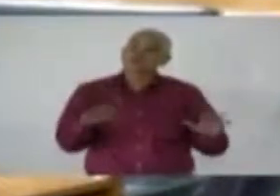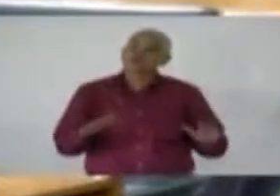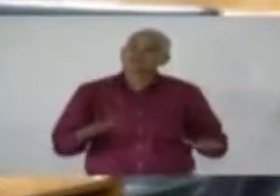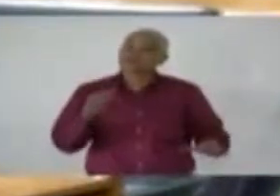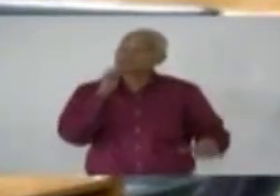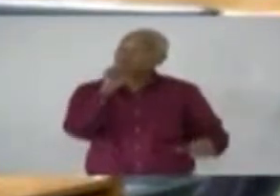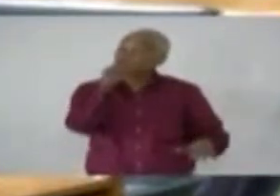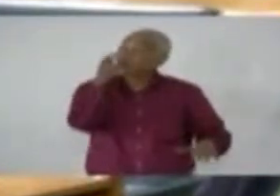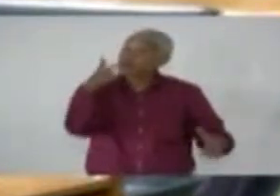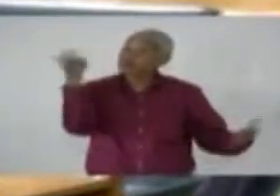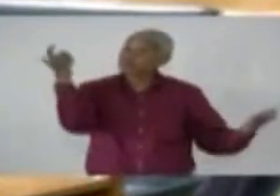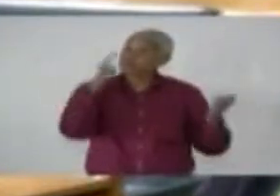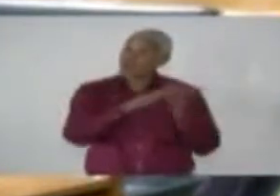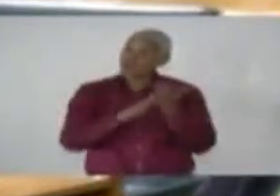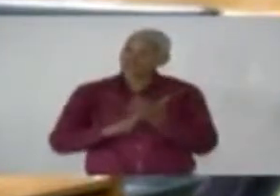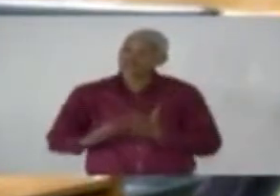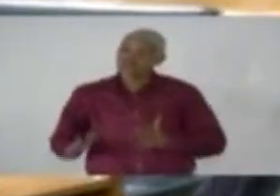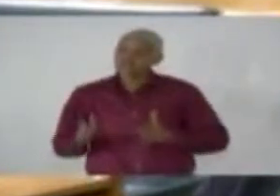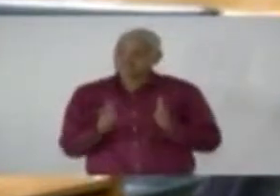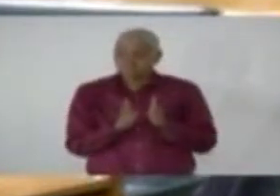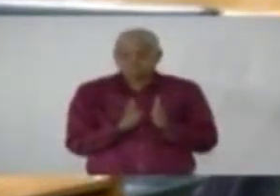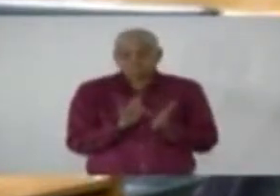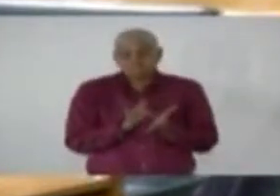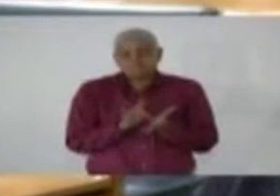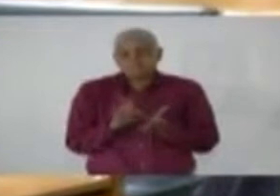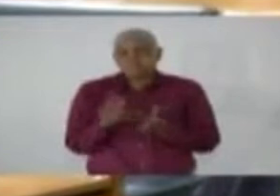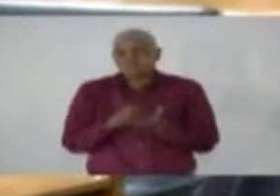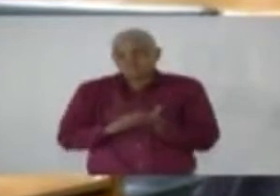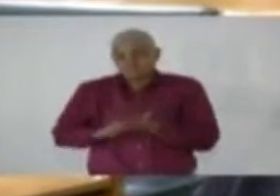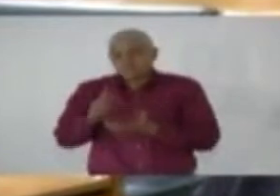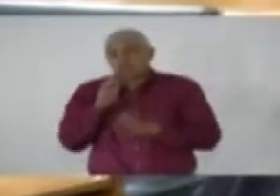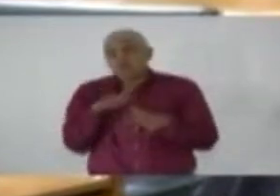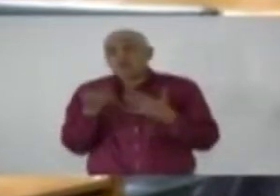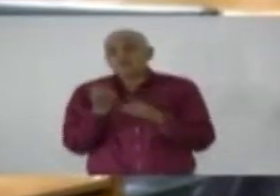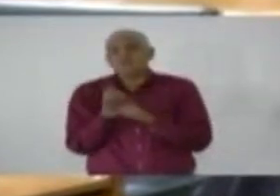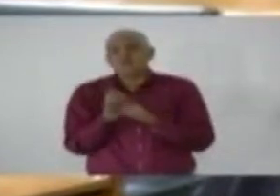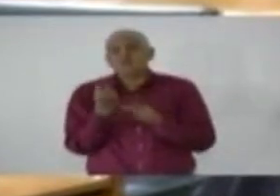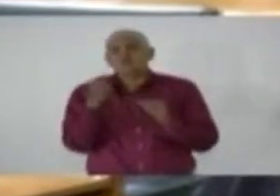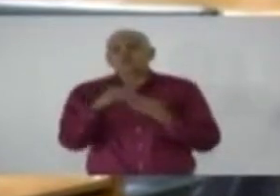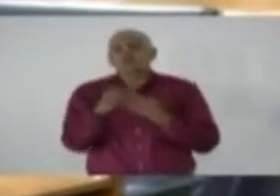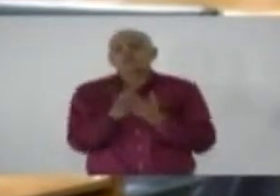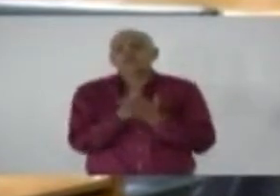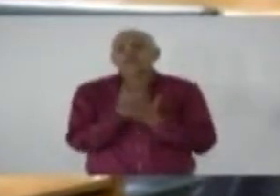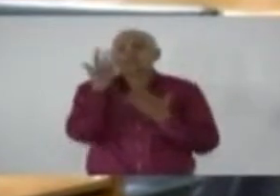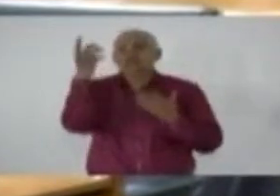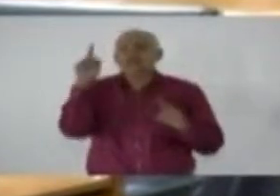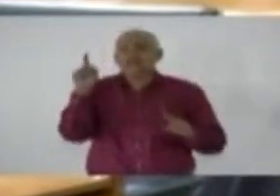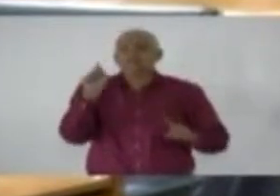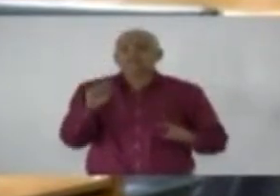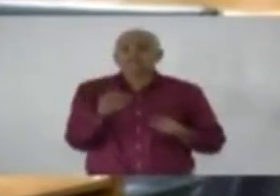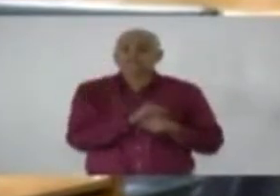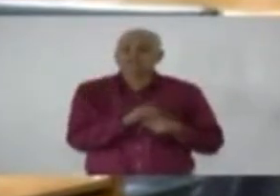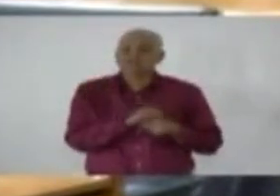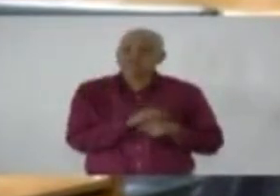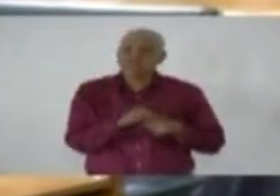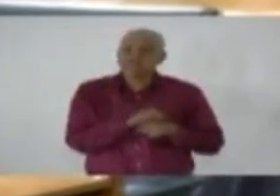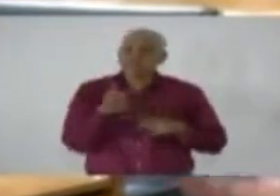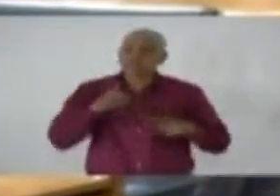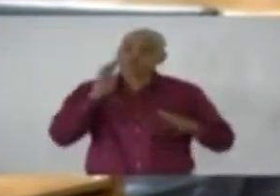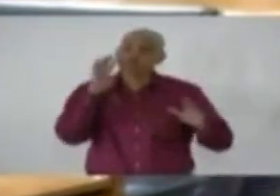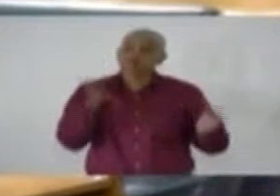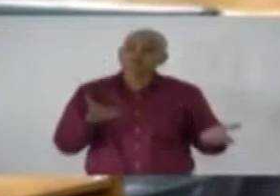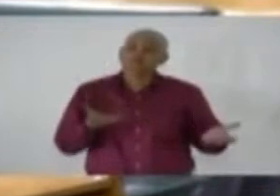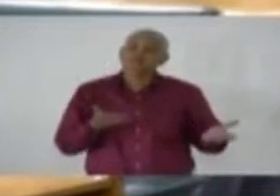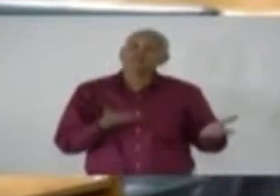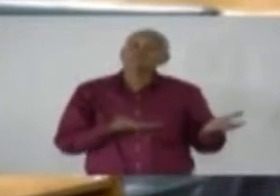Not just the big ones, medium-sized ones. There's a lot of work to be done in Guyana. They need training, so we're going to